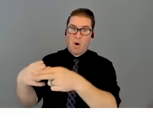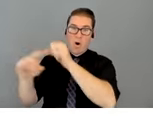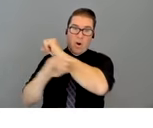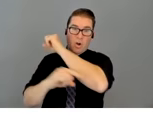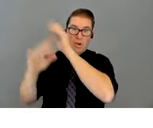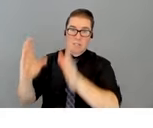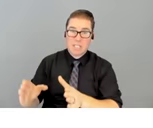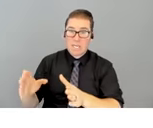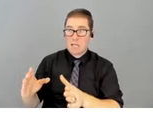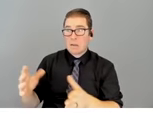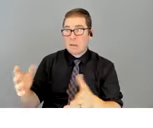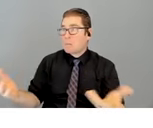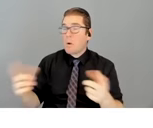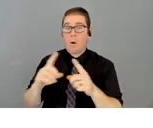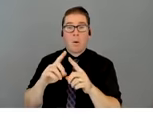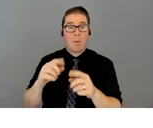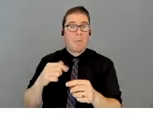support dishonesty here.